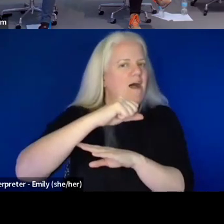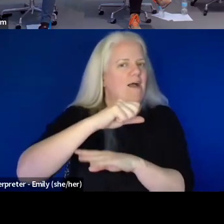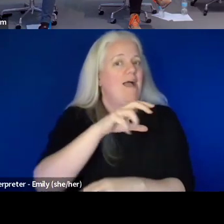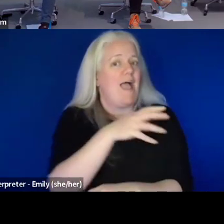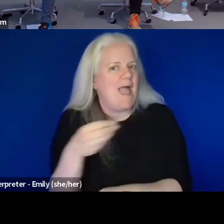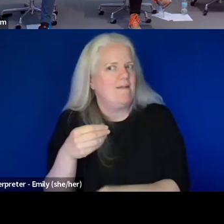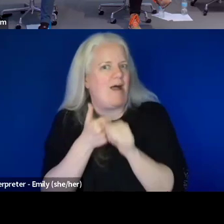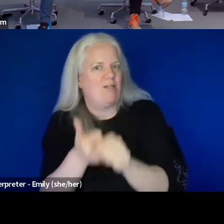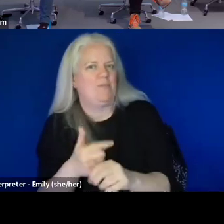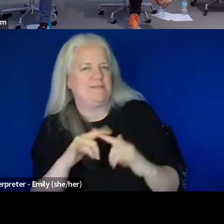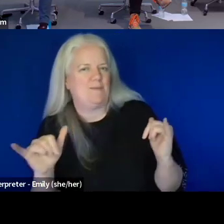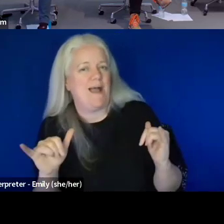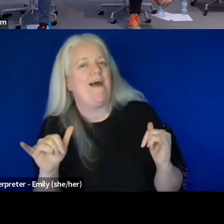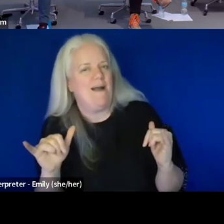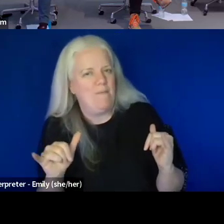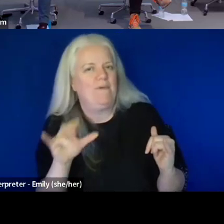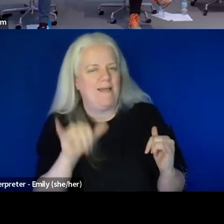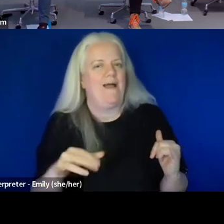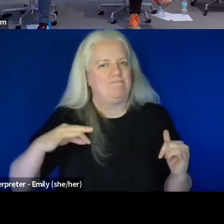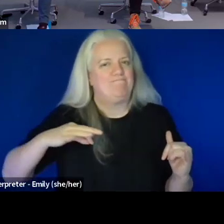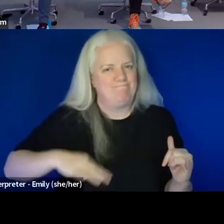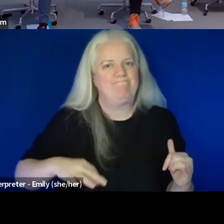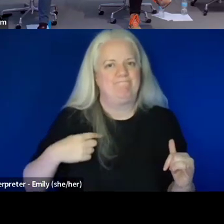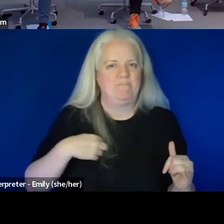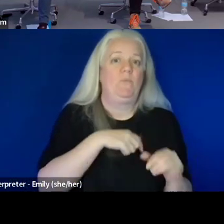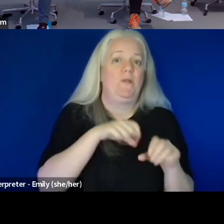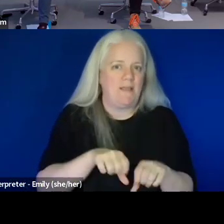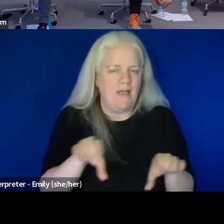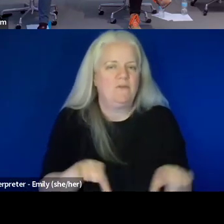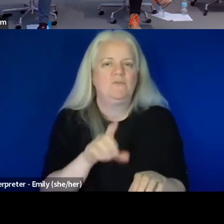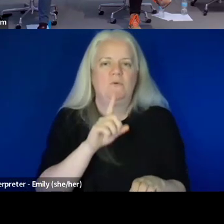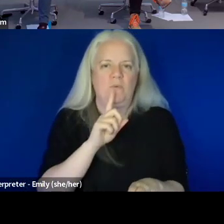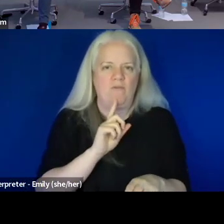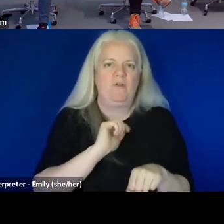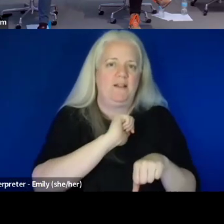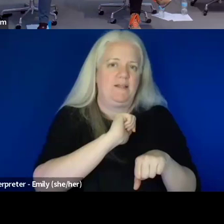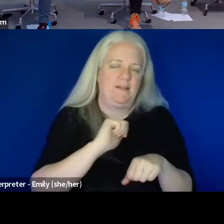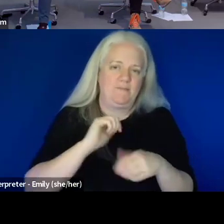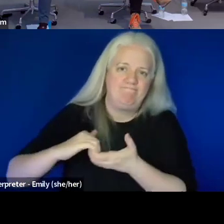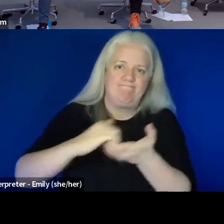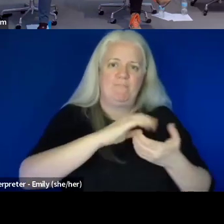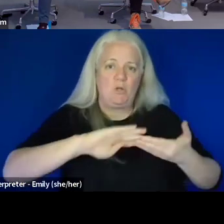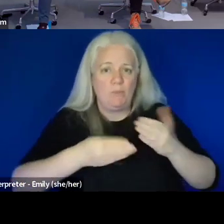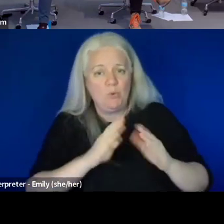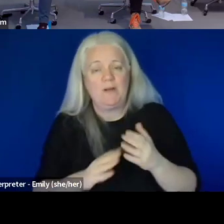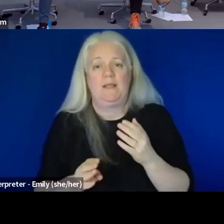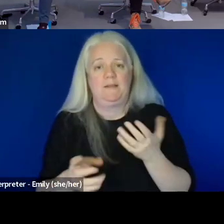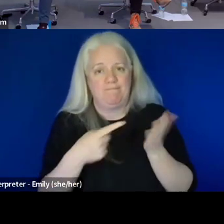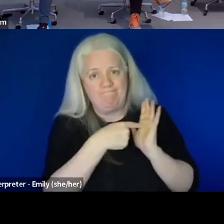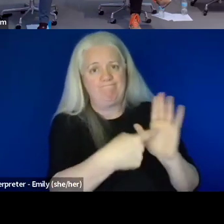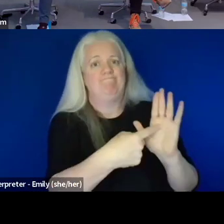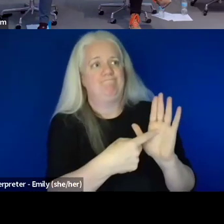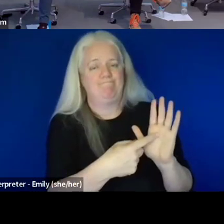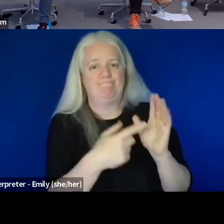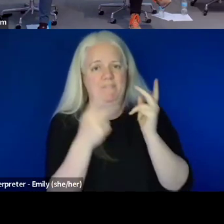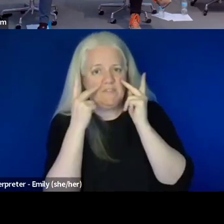is something that we can do. And that's how we really form our community in being visible and at the same time knowing